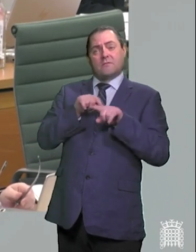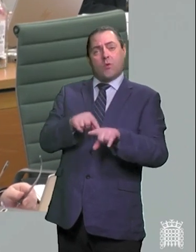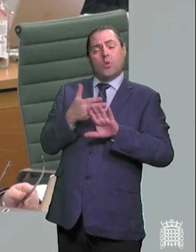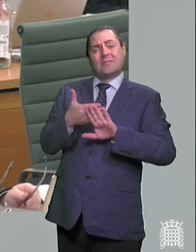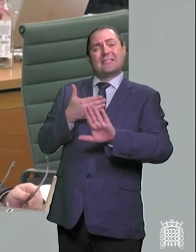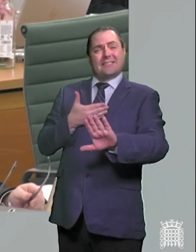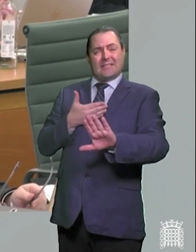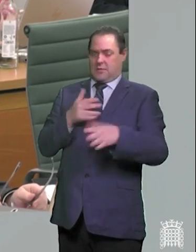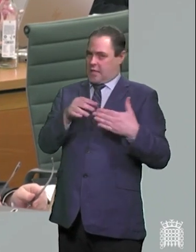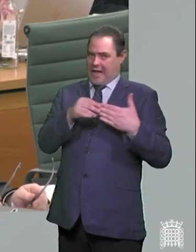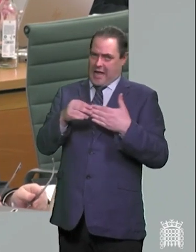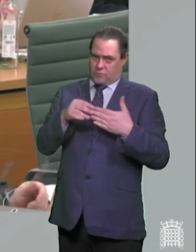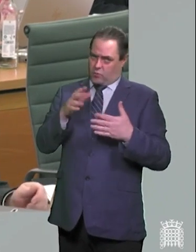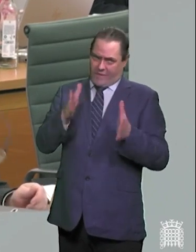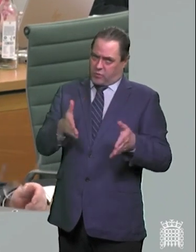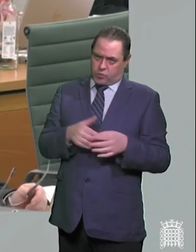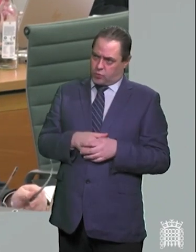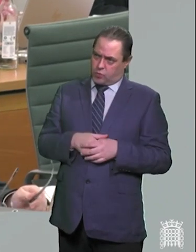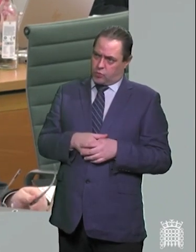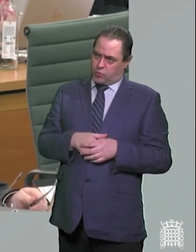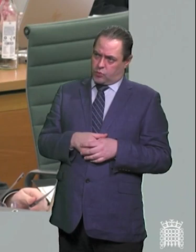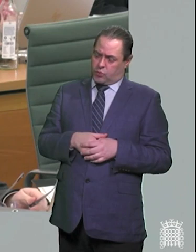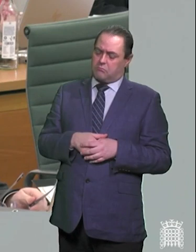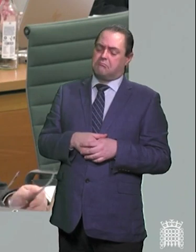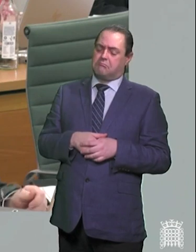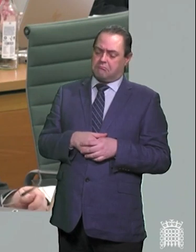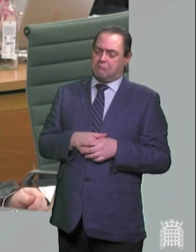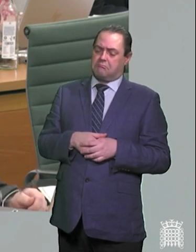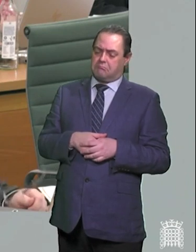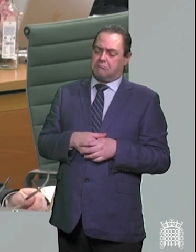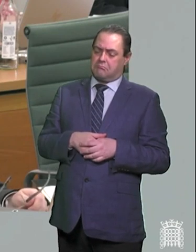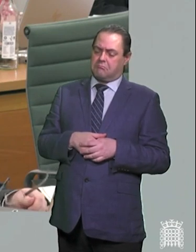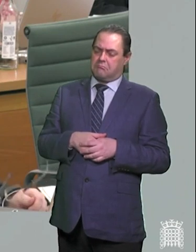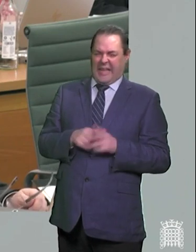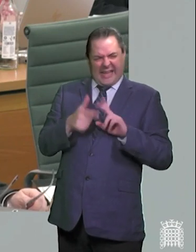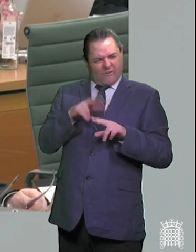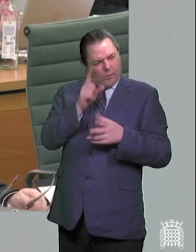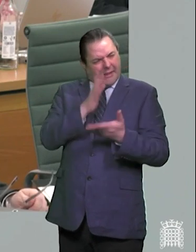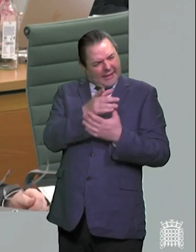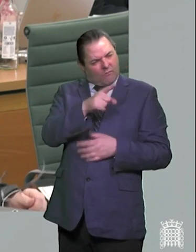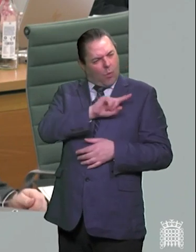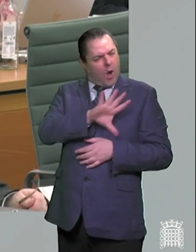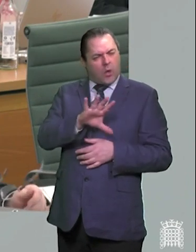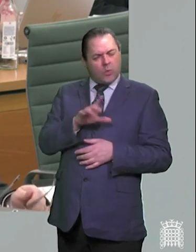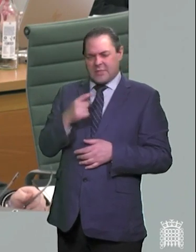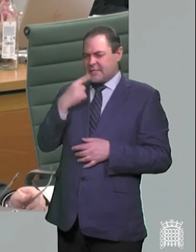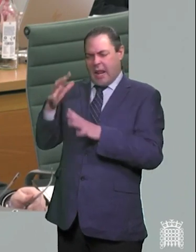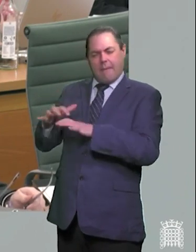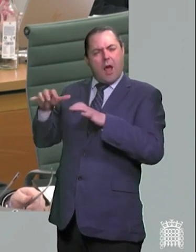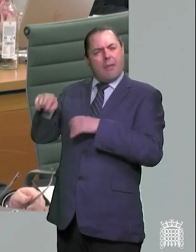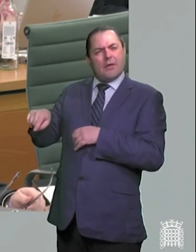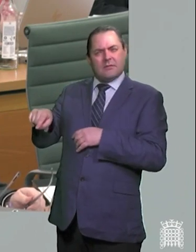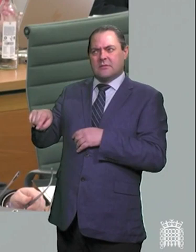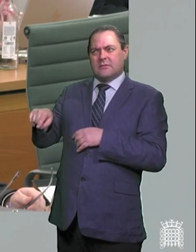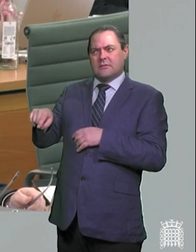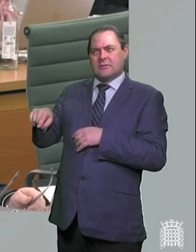was required by the guidance. If you believe this, why did you not make it clear when you told the House that the guidance was followed at